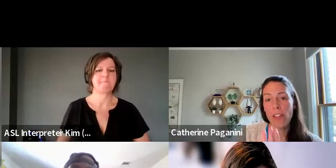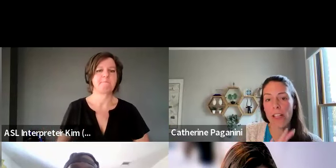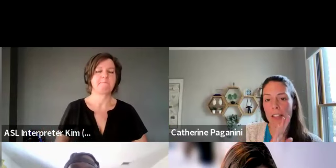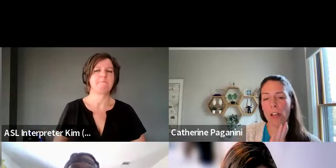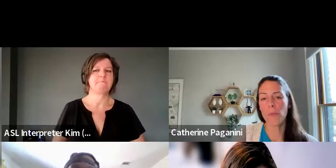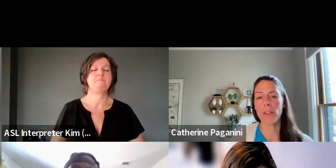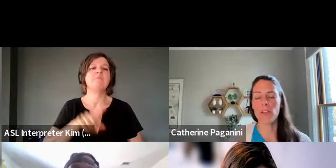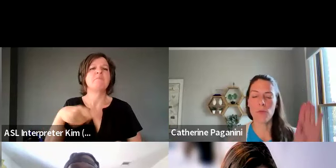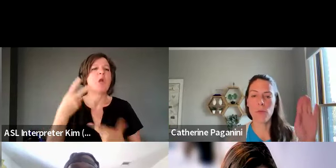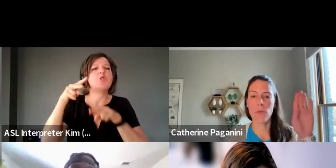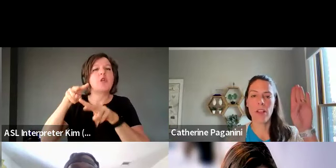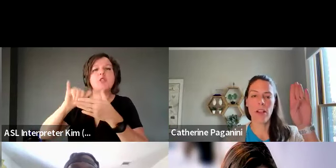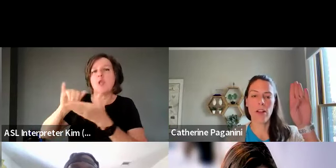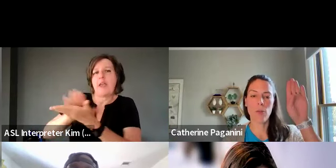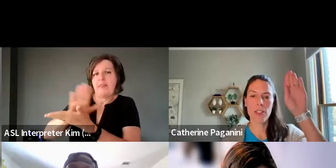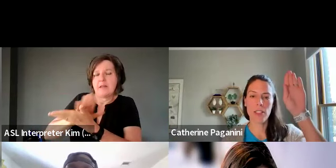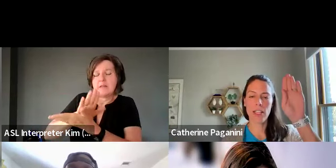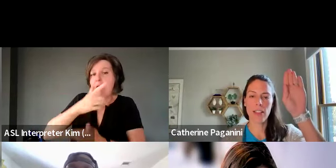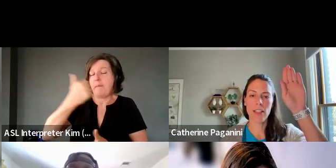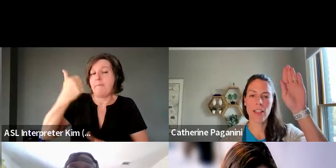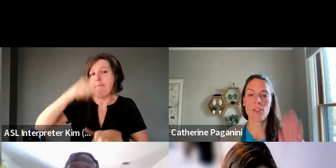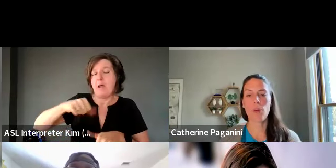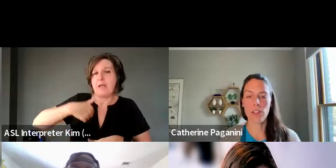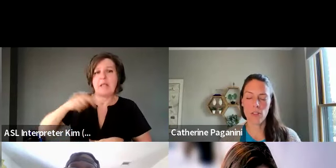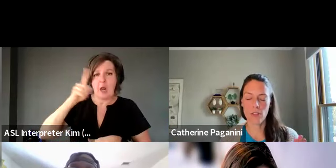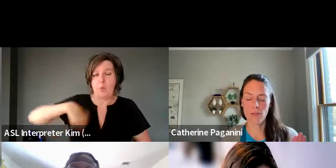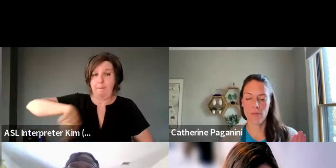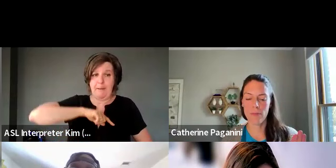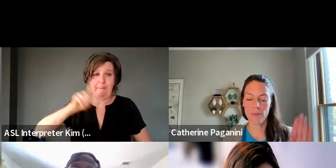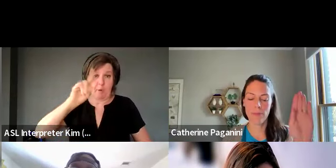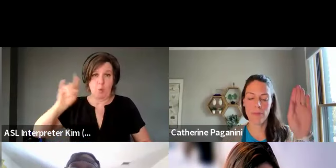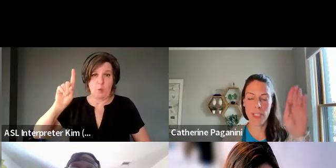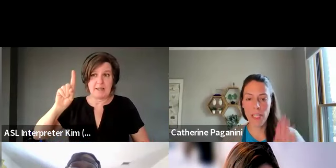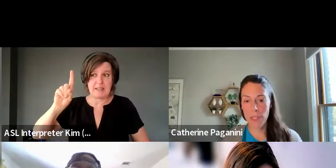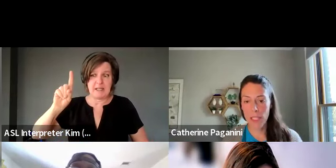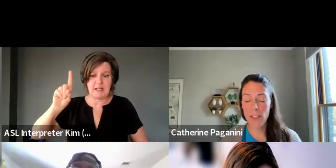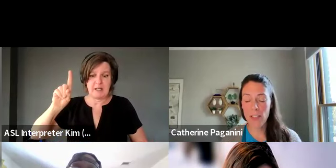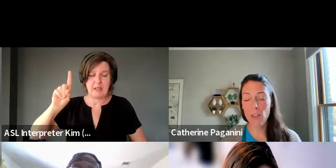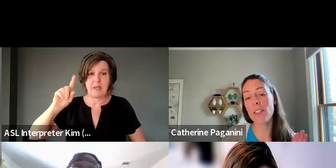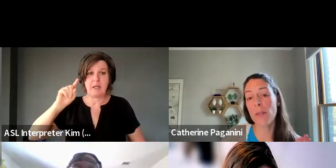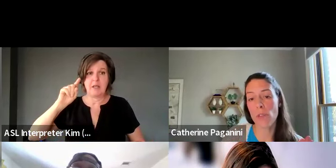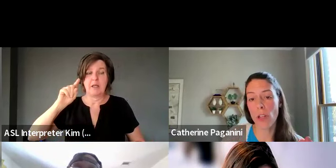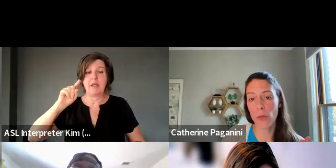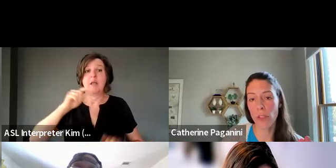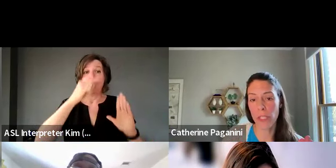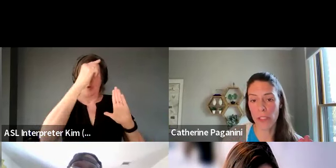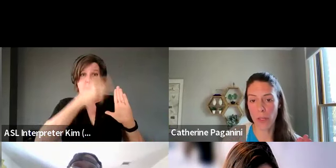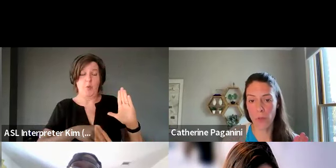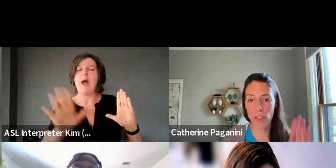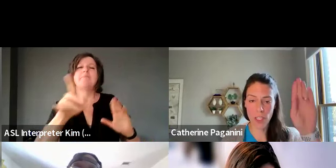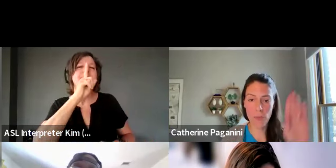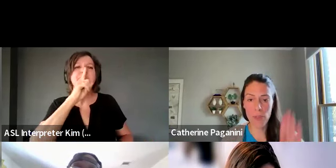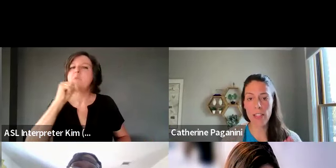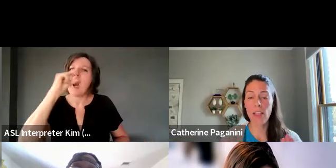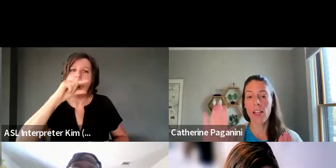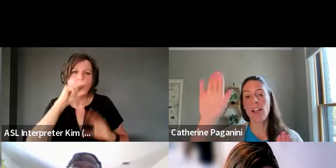Well, just have a look at the document, because I remember that like we did, like this is what Teams has. So it's Teams, not Google Meets,